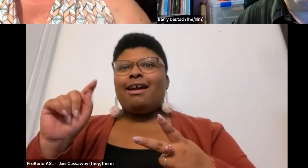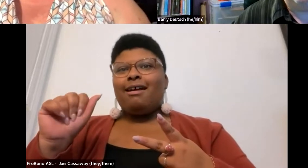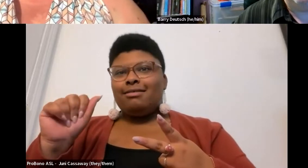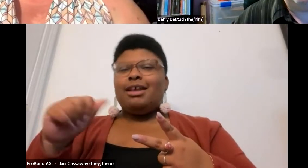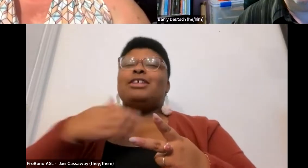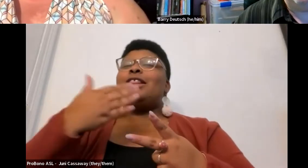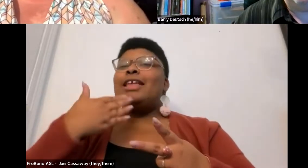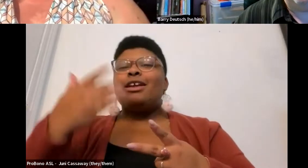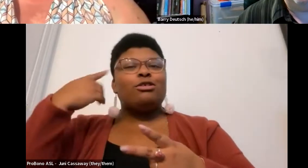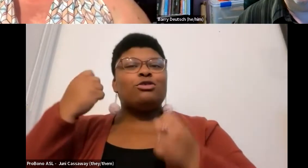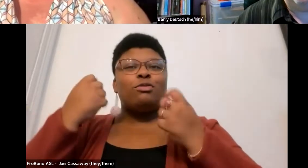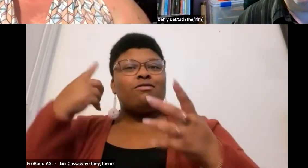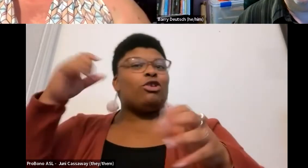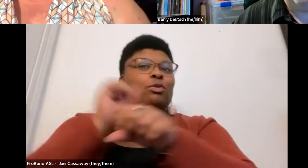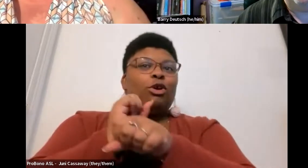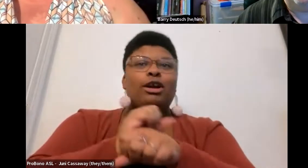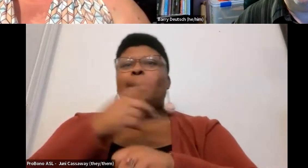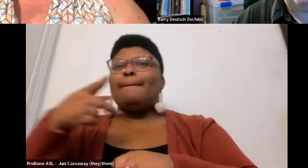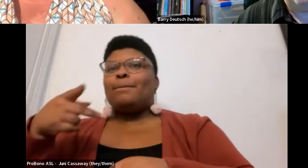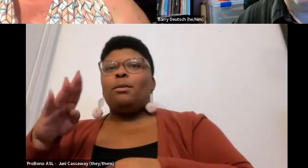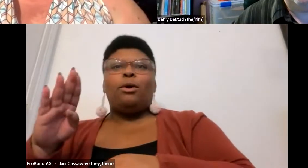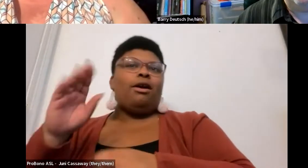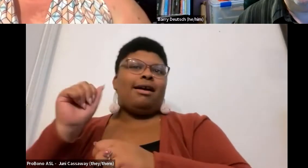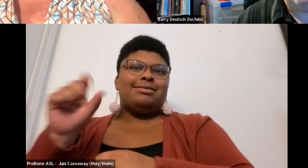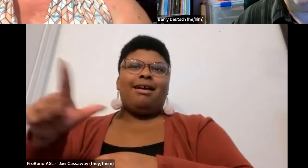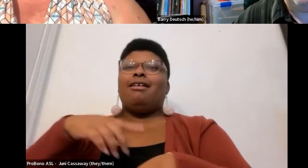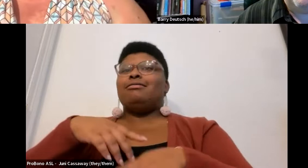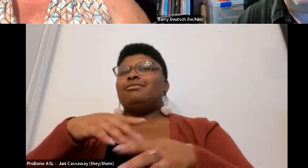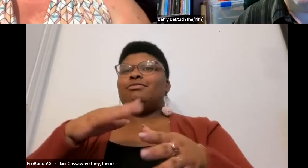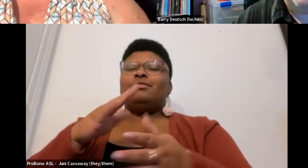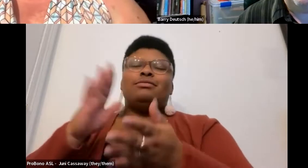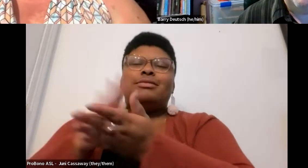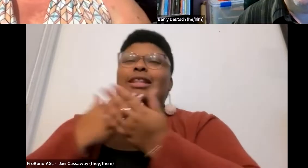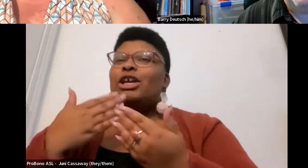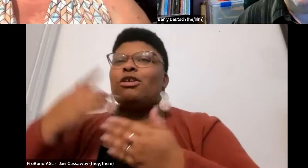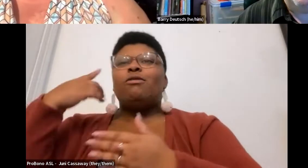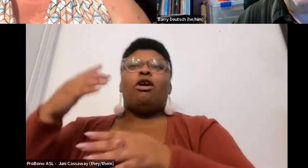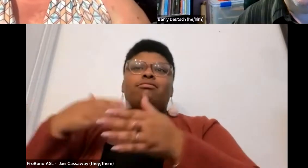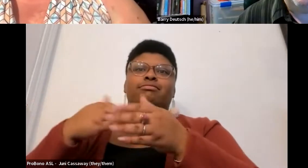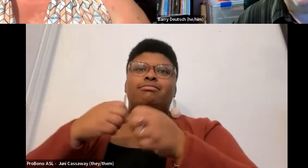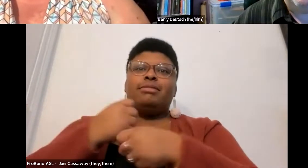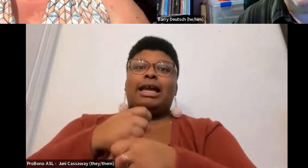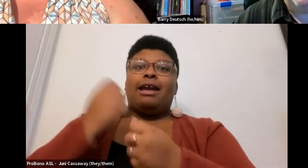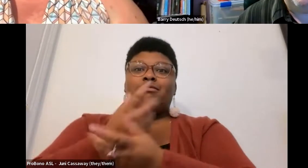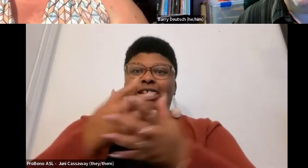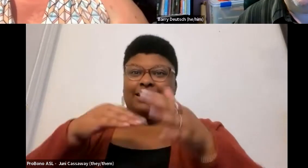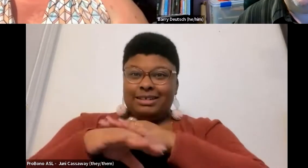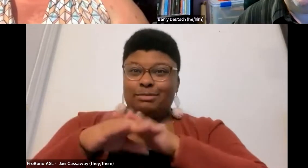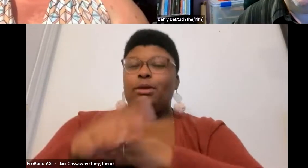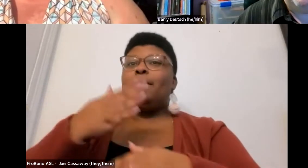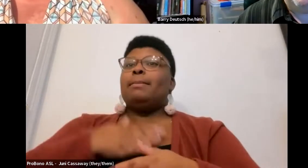ASL's hard work in making the world more accessible. Please support their work and please check out what they do at